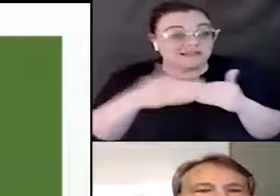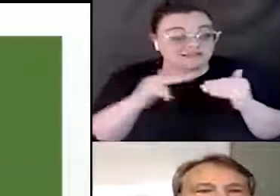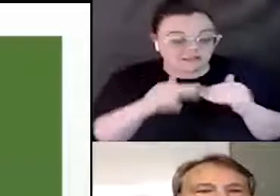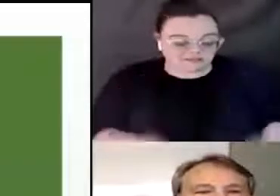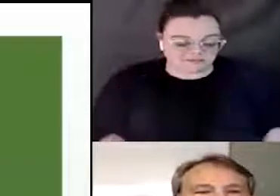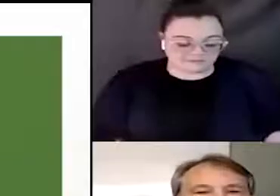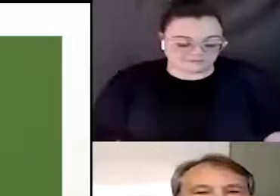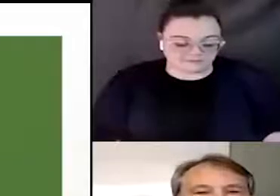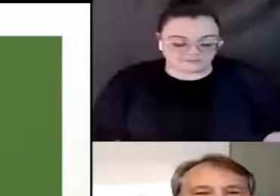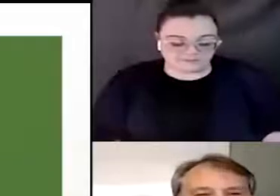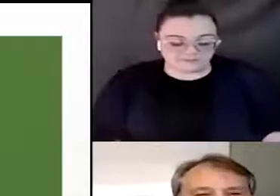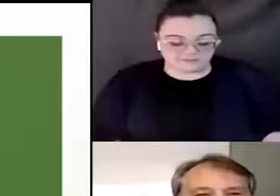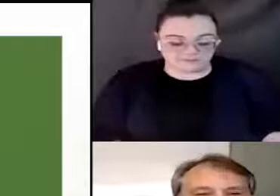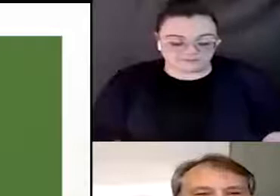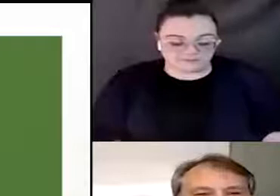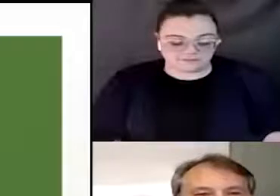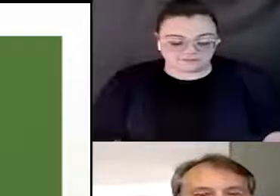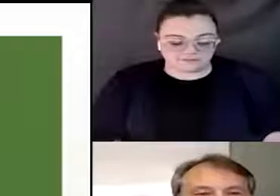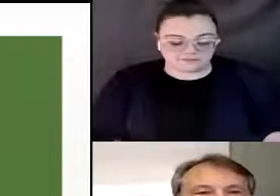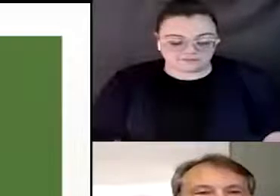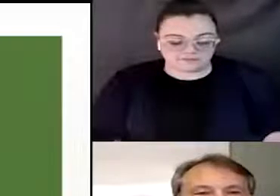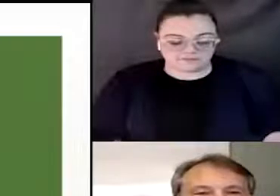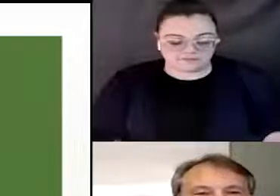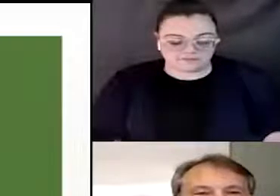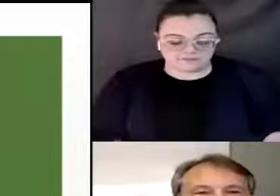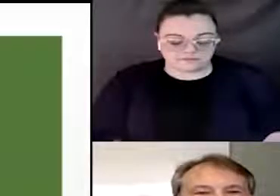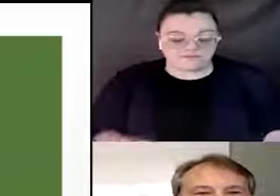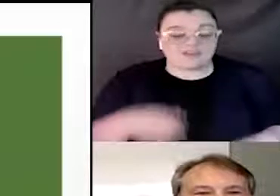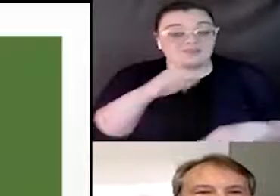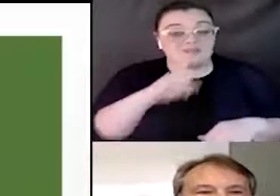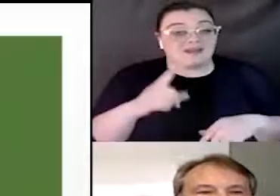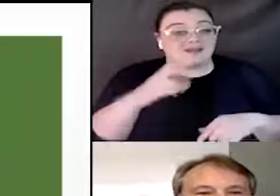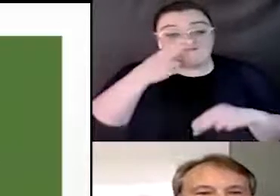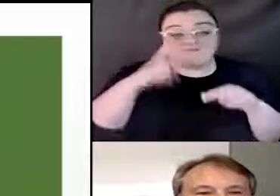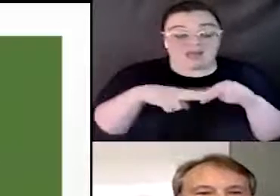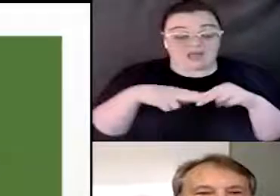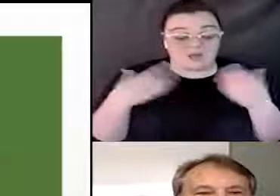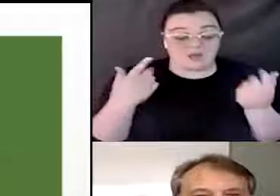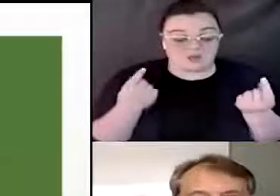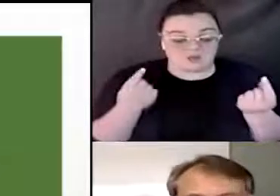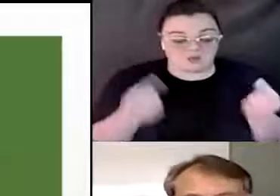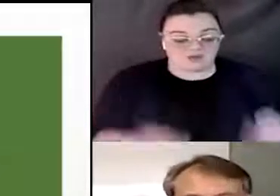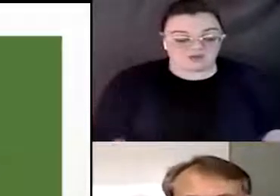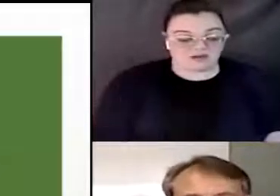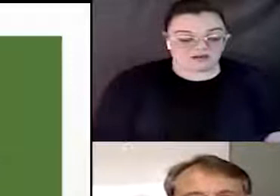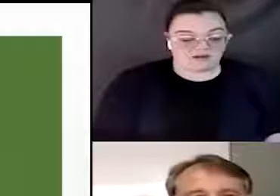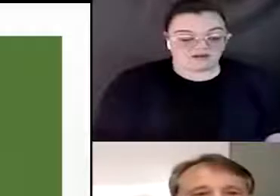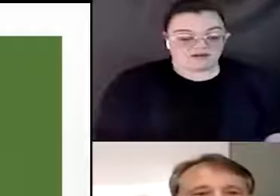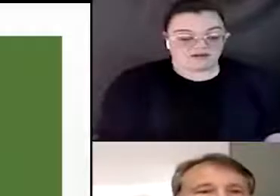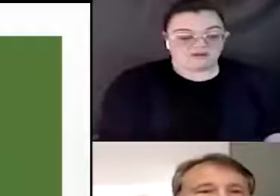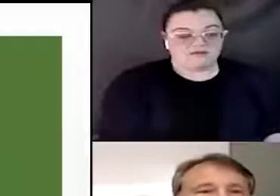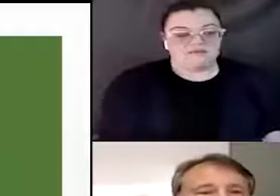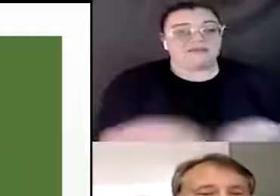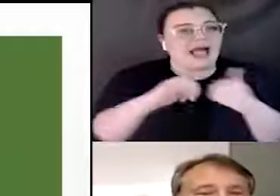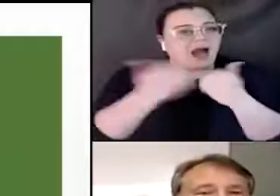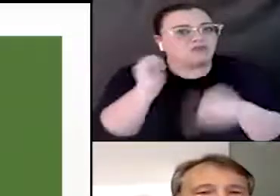And then one of the fun things that came out of this was a lot of people wanted to know, how do you actually do the installation? Our team did